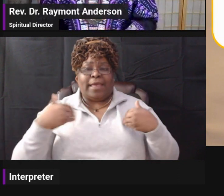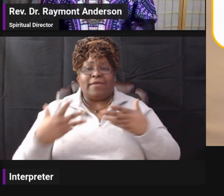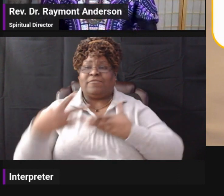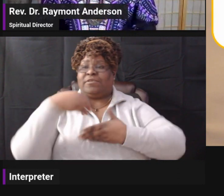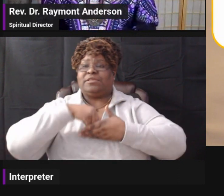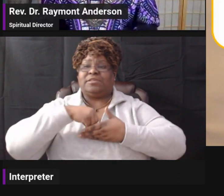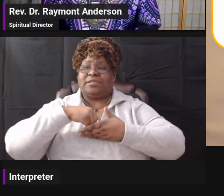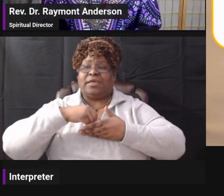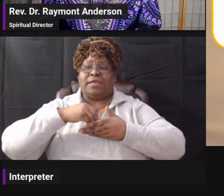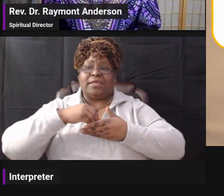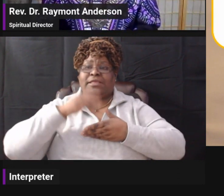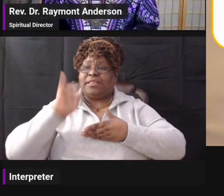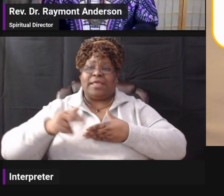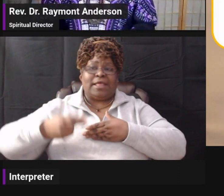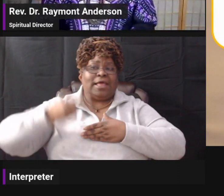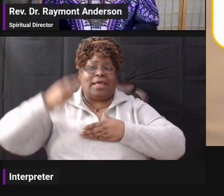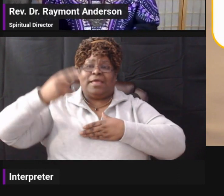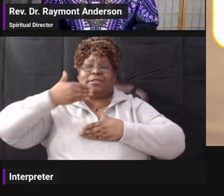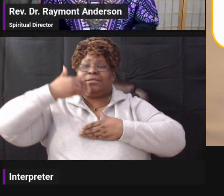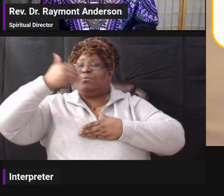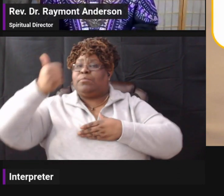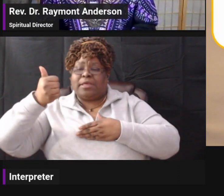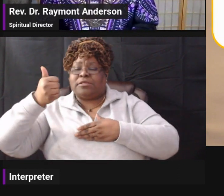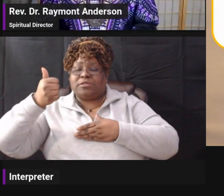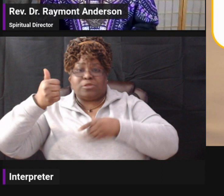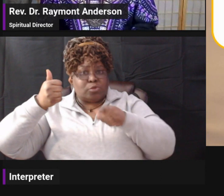is actually our highest and best.